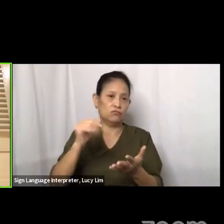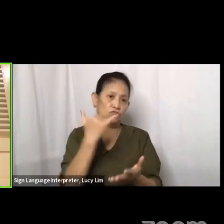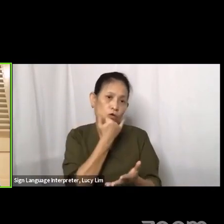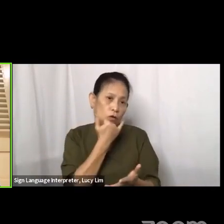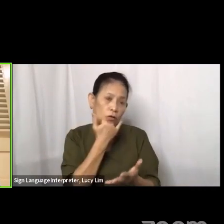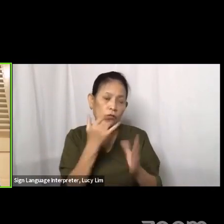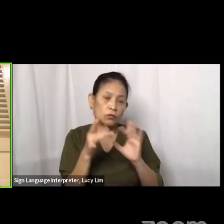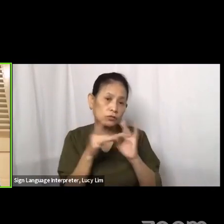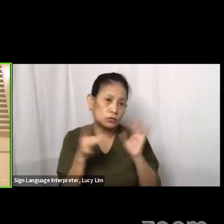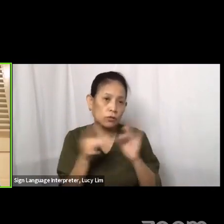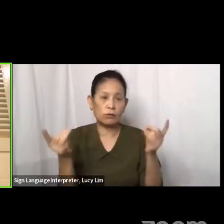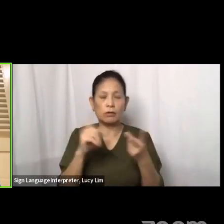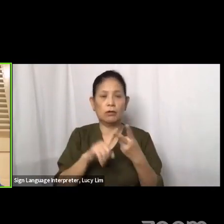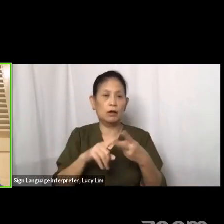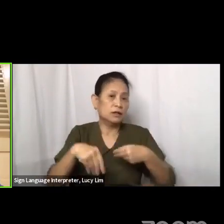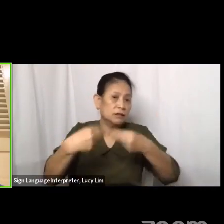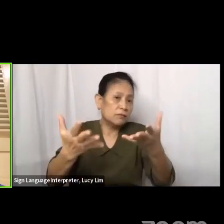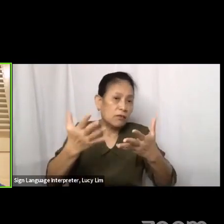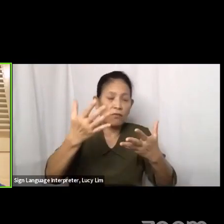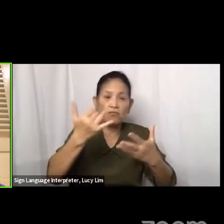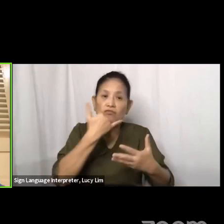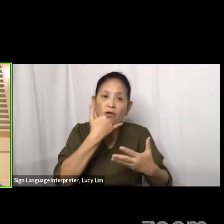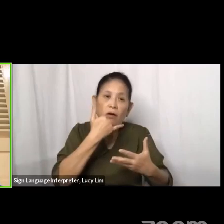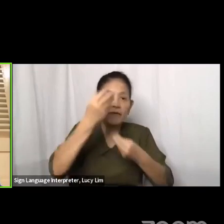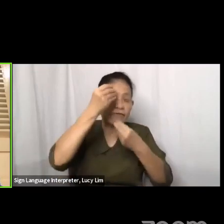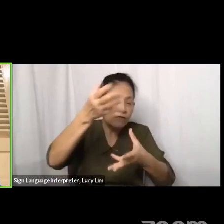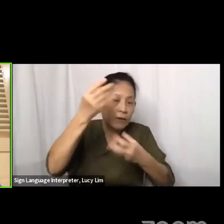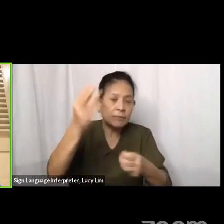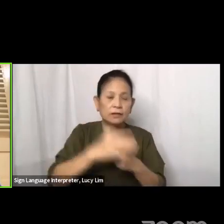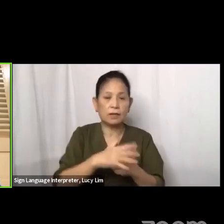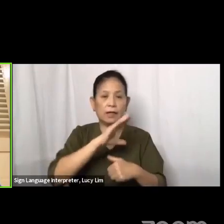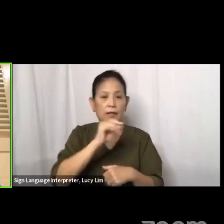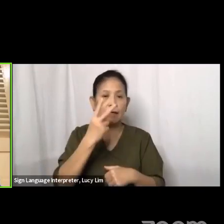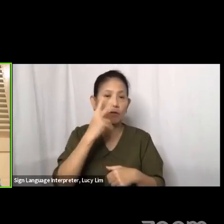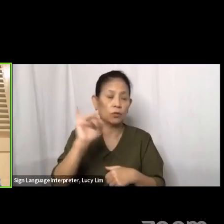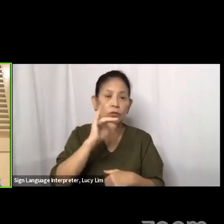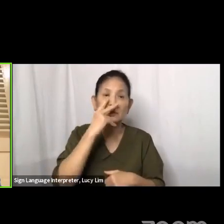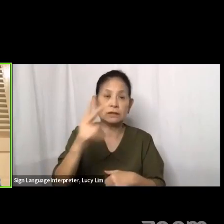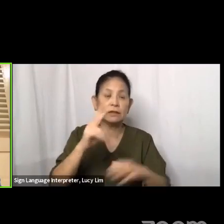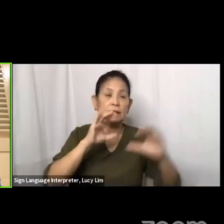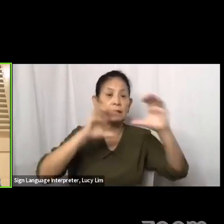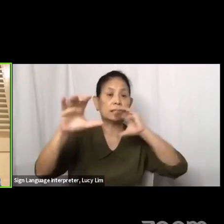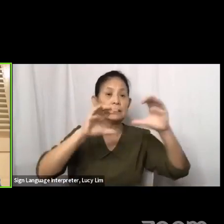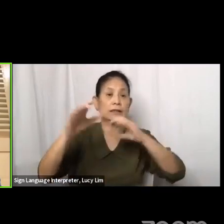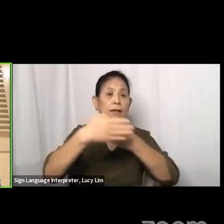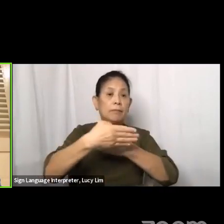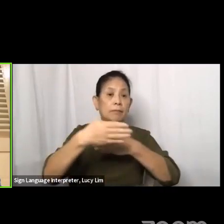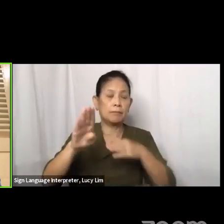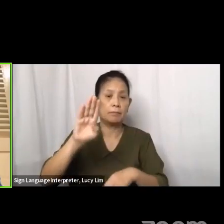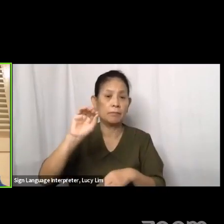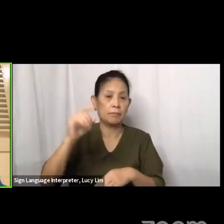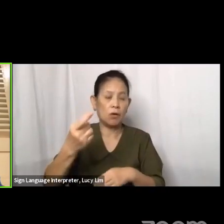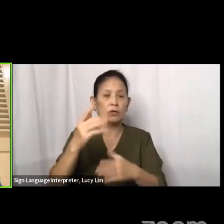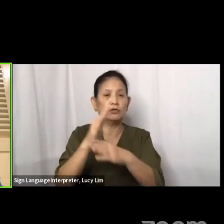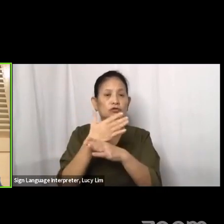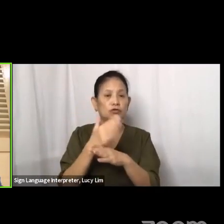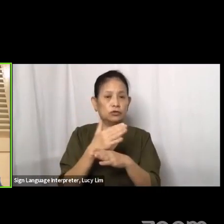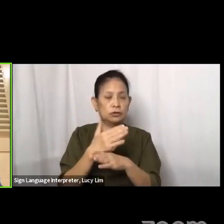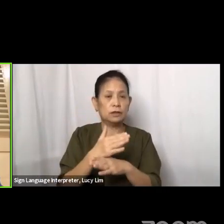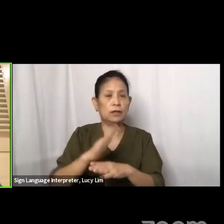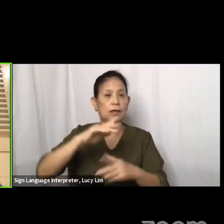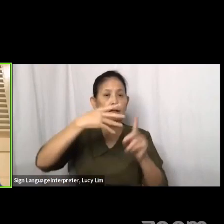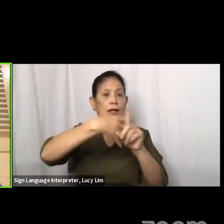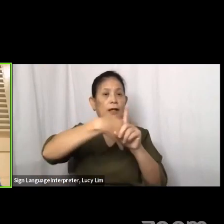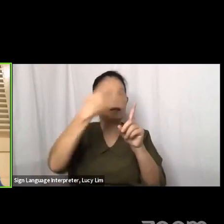giving wrong information. And I also see some comments in the chat box that sharing about LGBT,